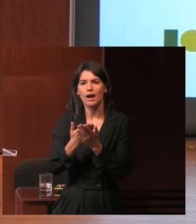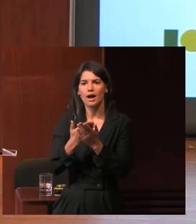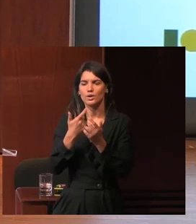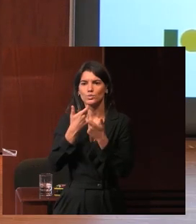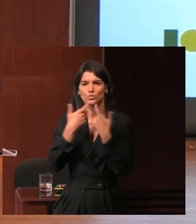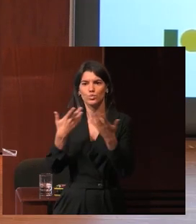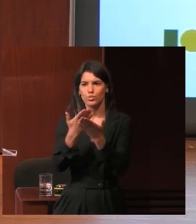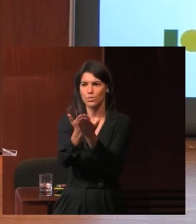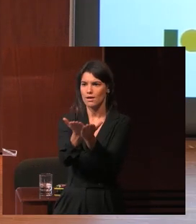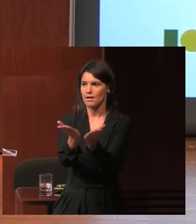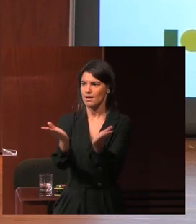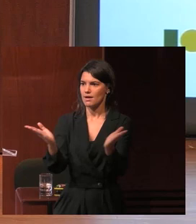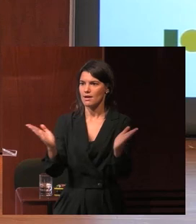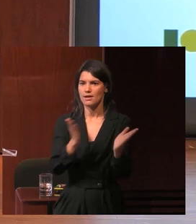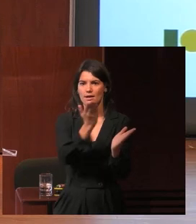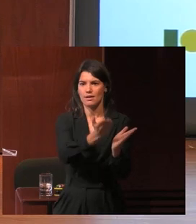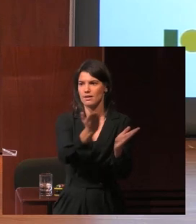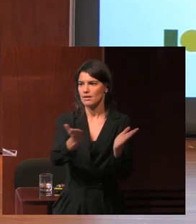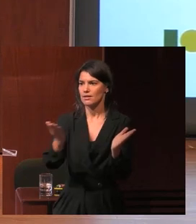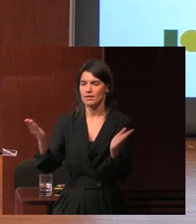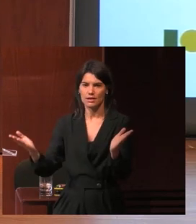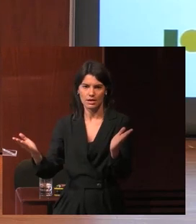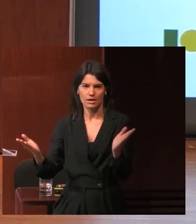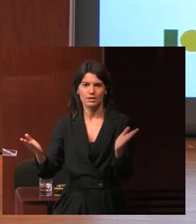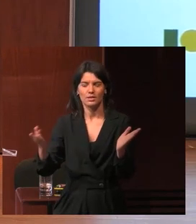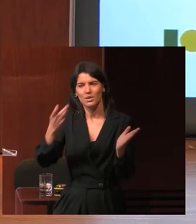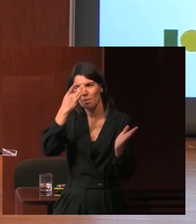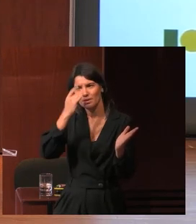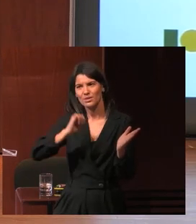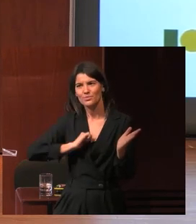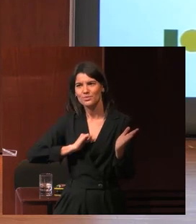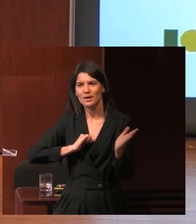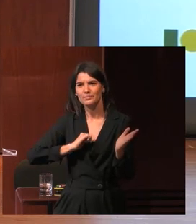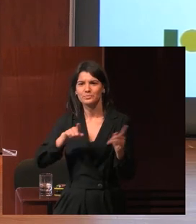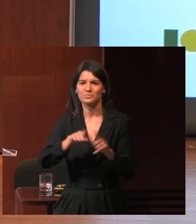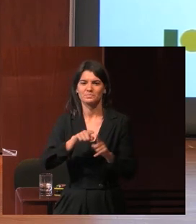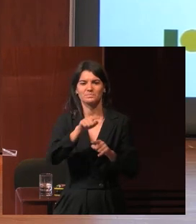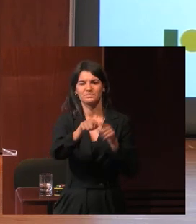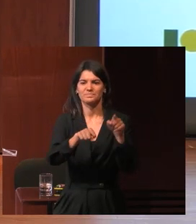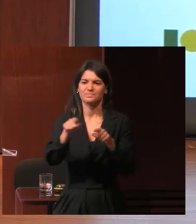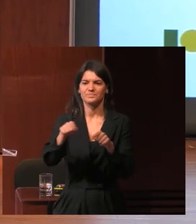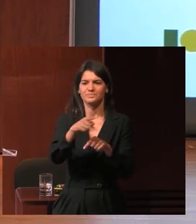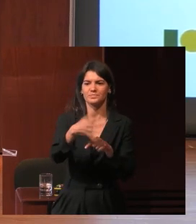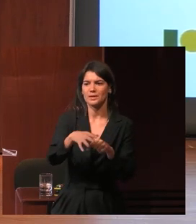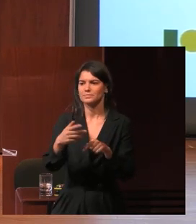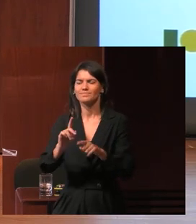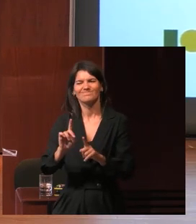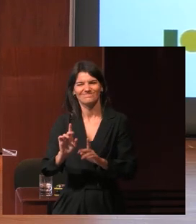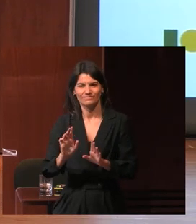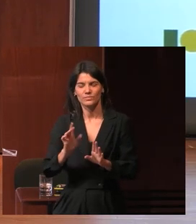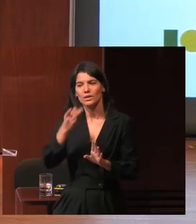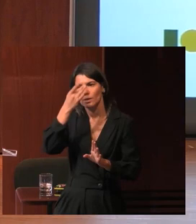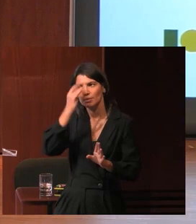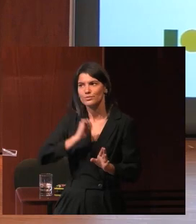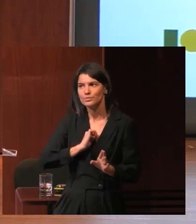my opinion, that learning through a serious internet